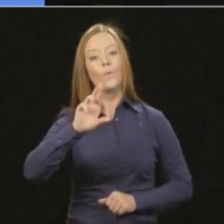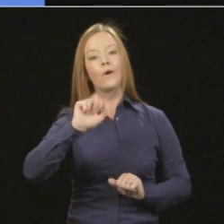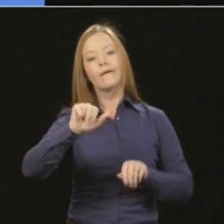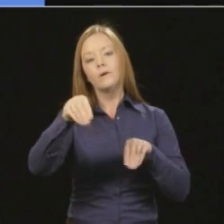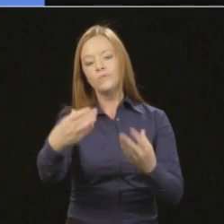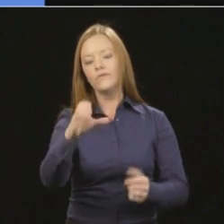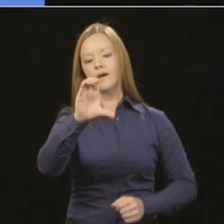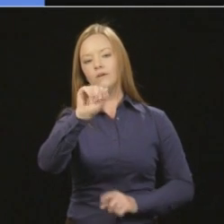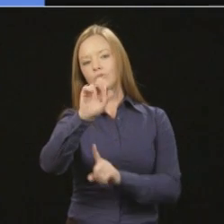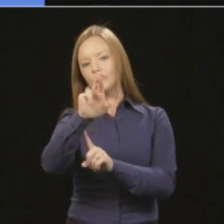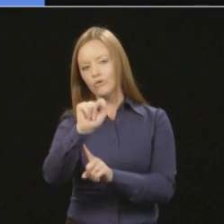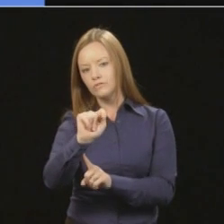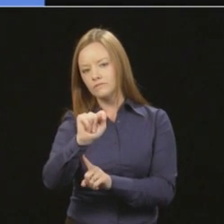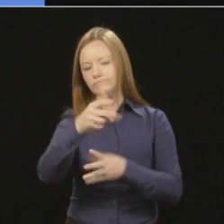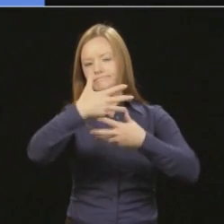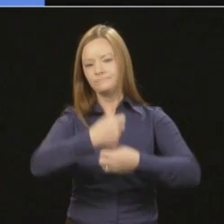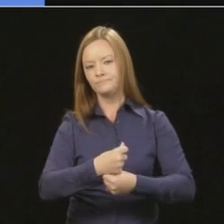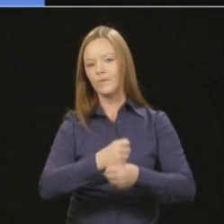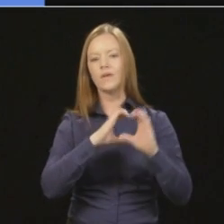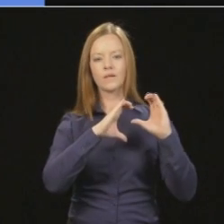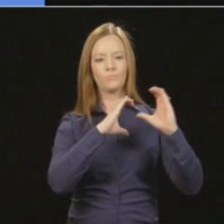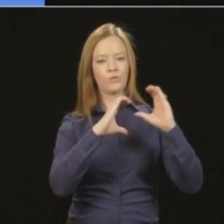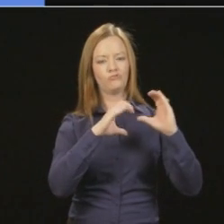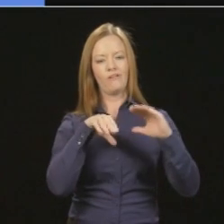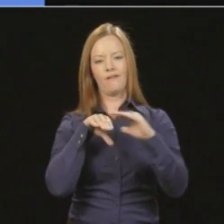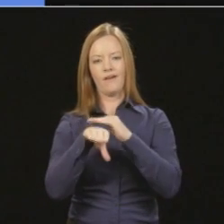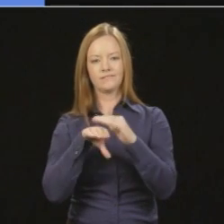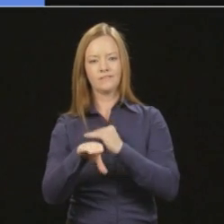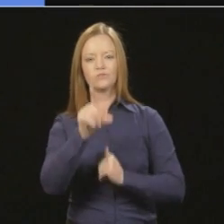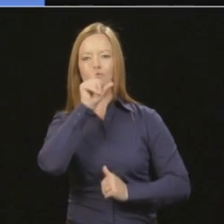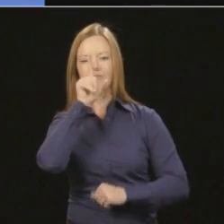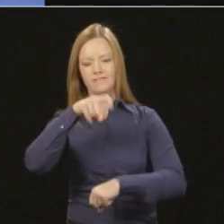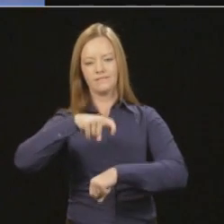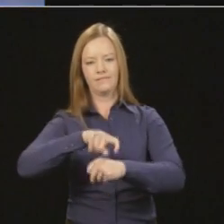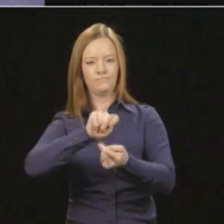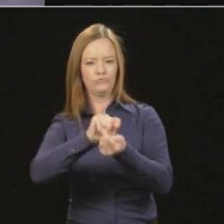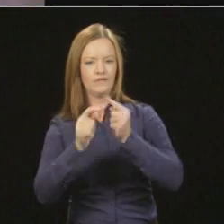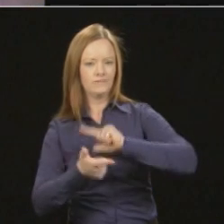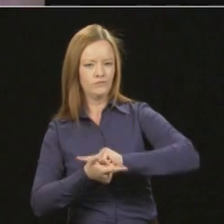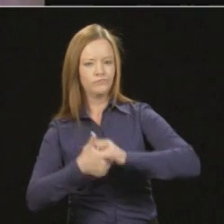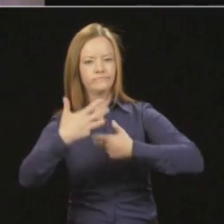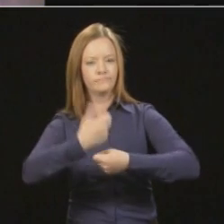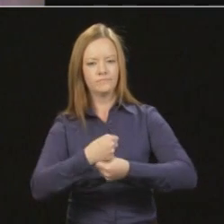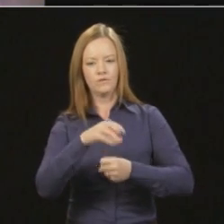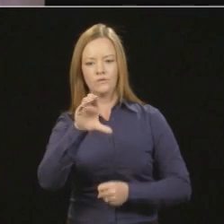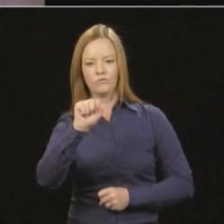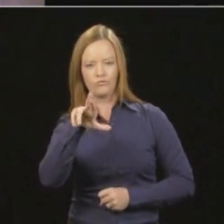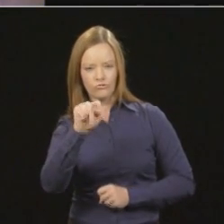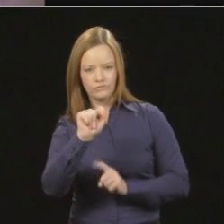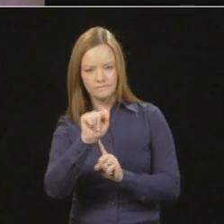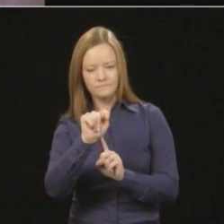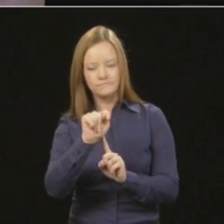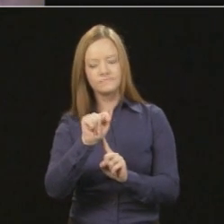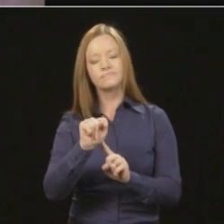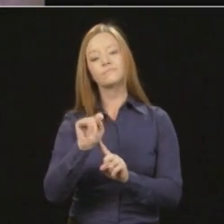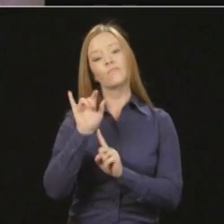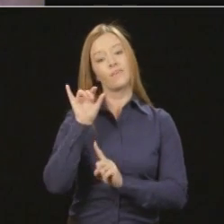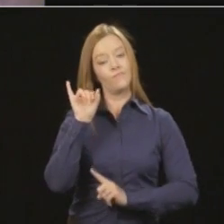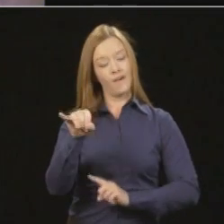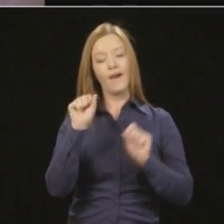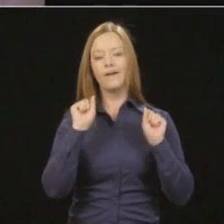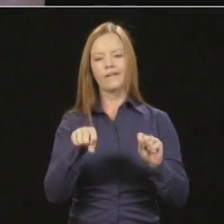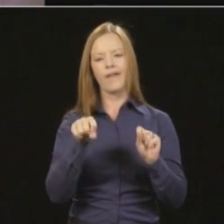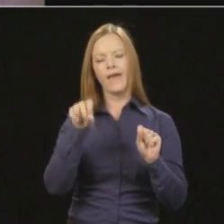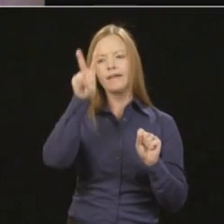for Communication Access Real-Time Translation. With CART, you can read everything that is being